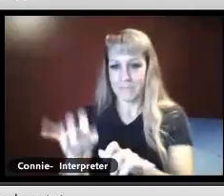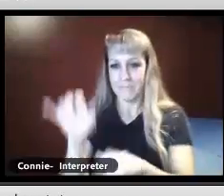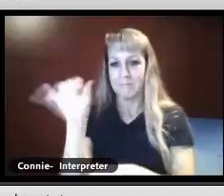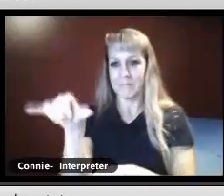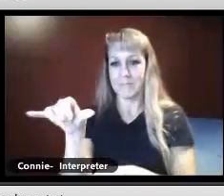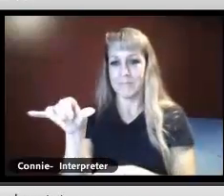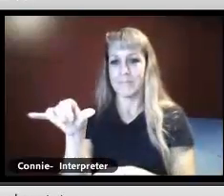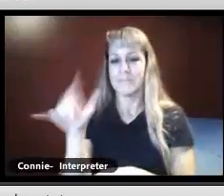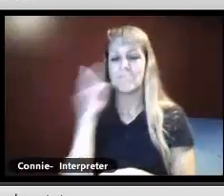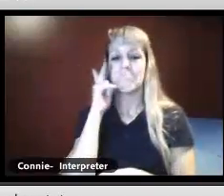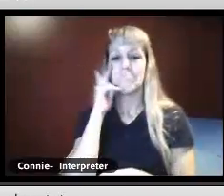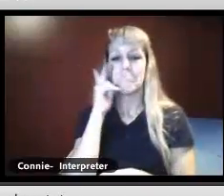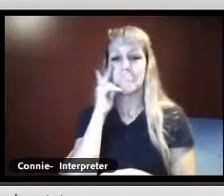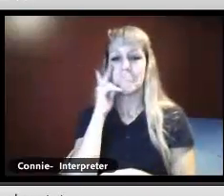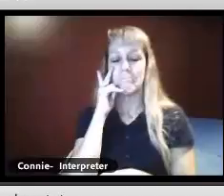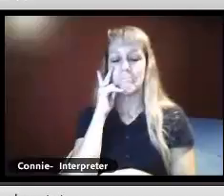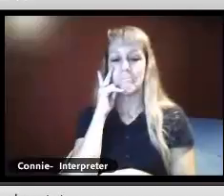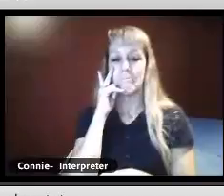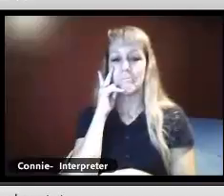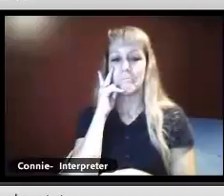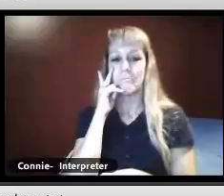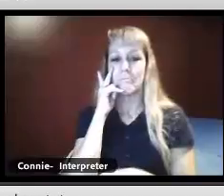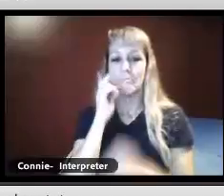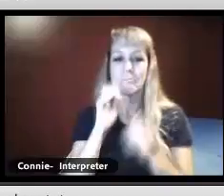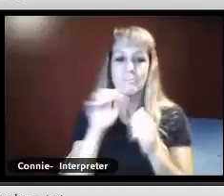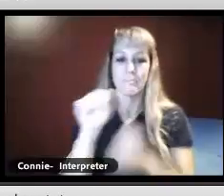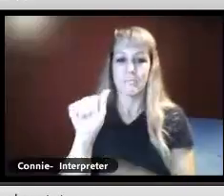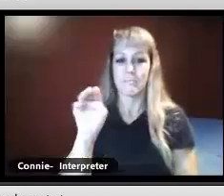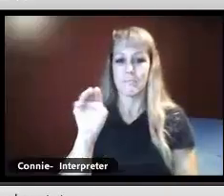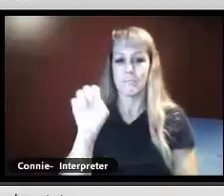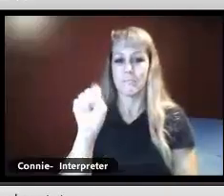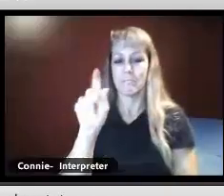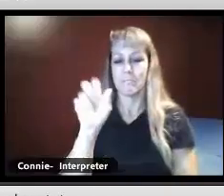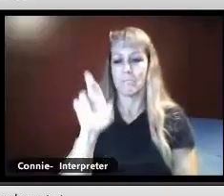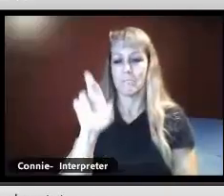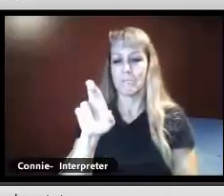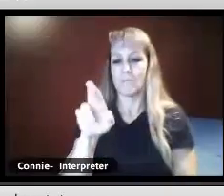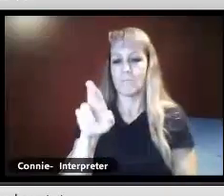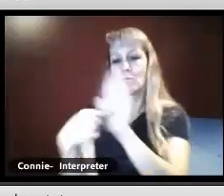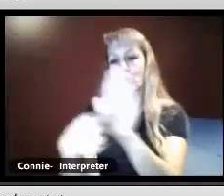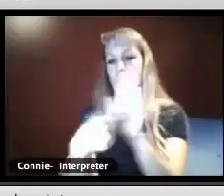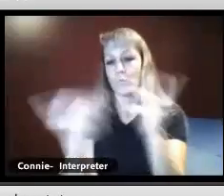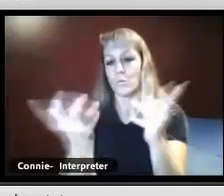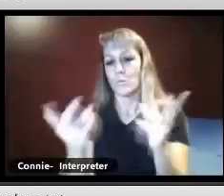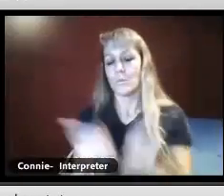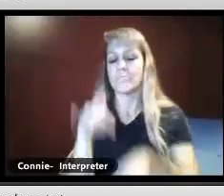and let's see what AMSR can do for you. So I'm going to type go,